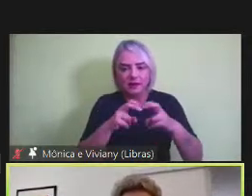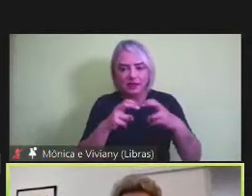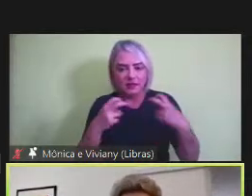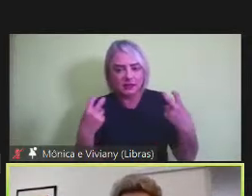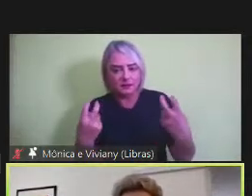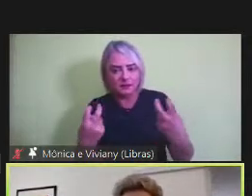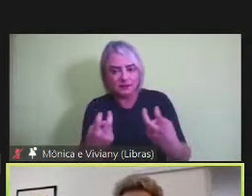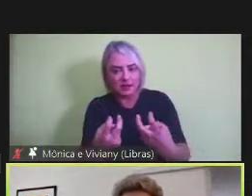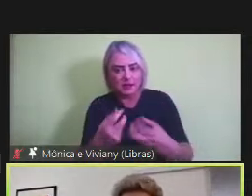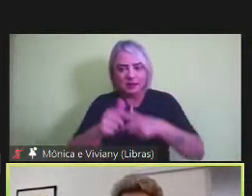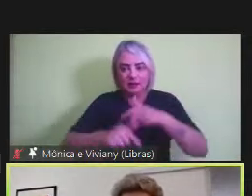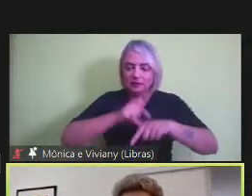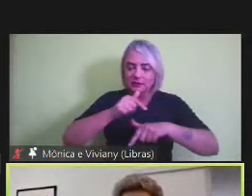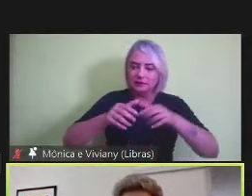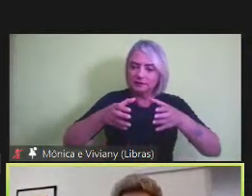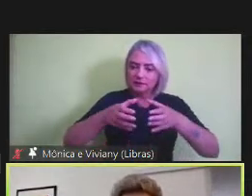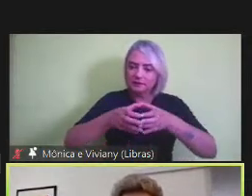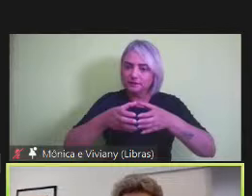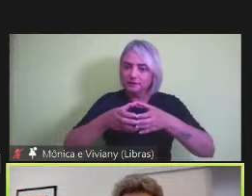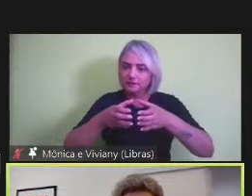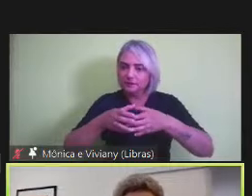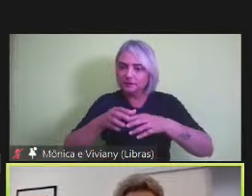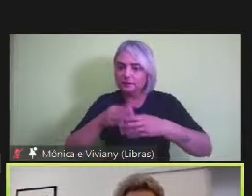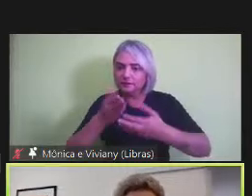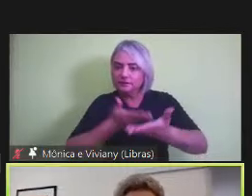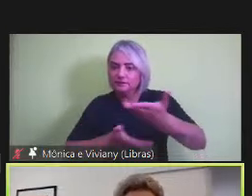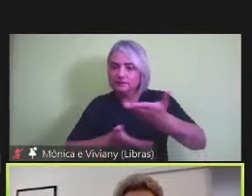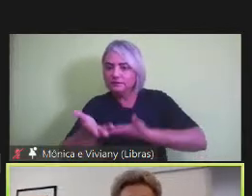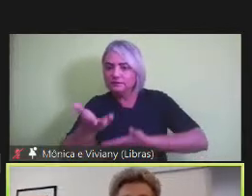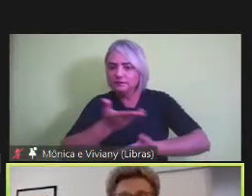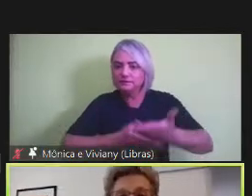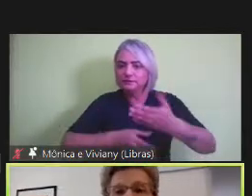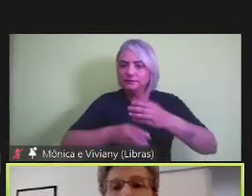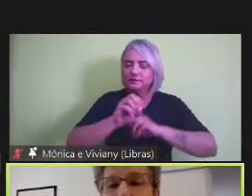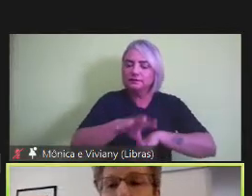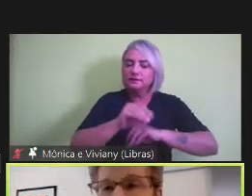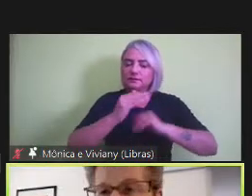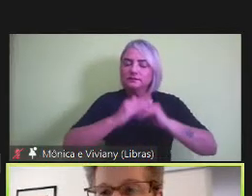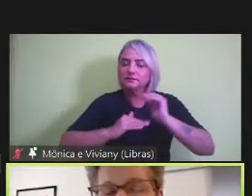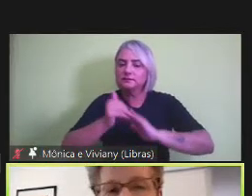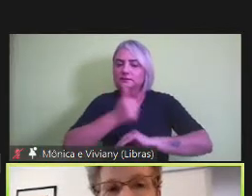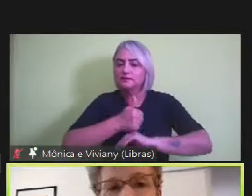discuss with you in this table about this working team, collaborative practices.